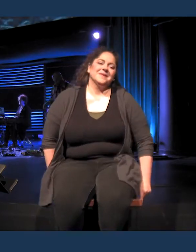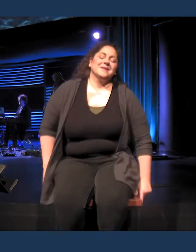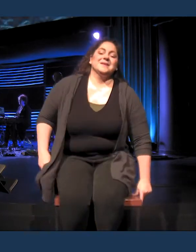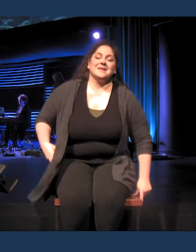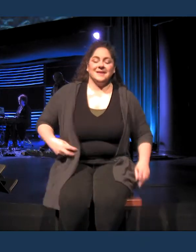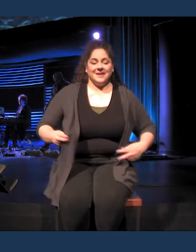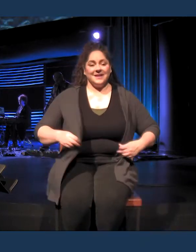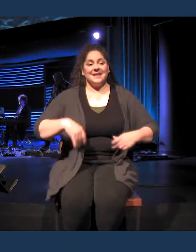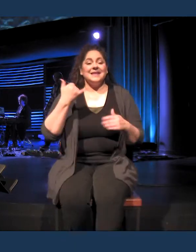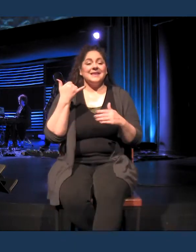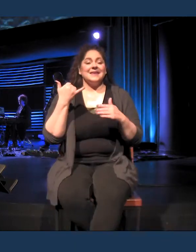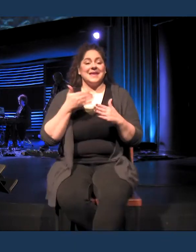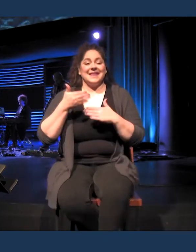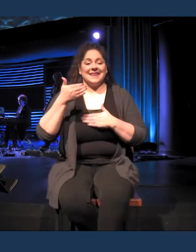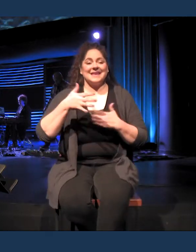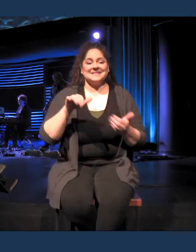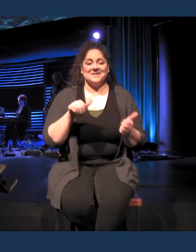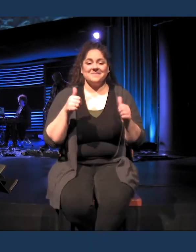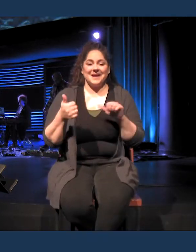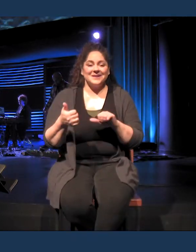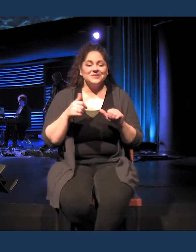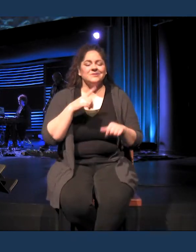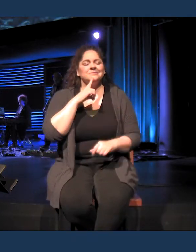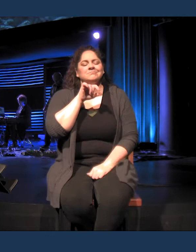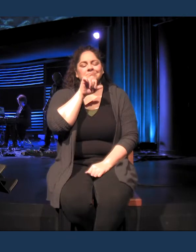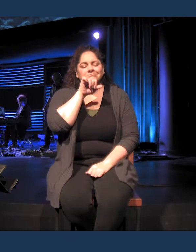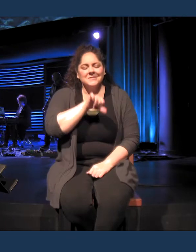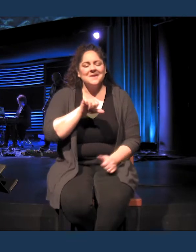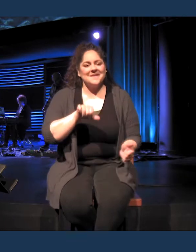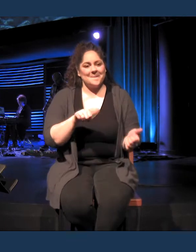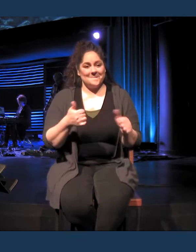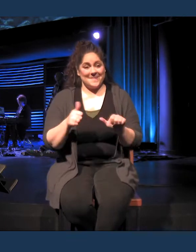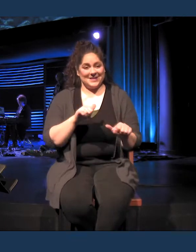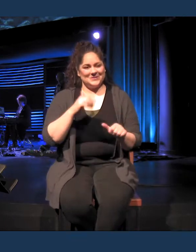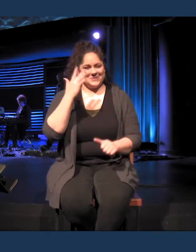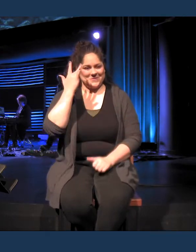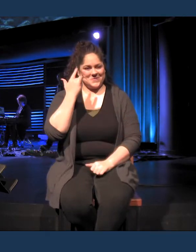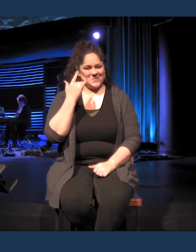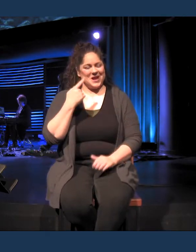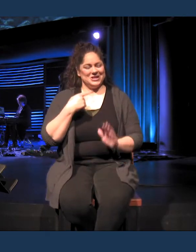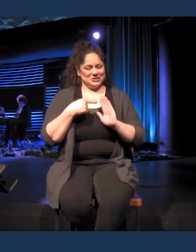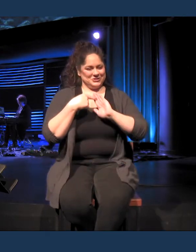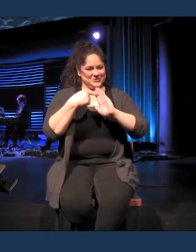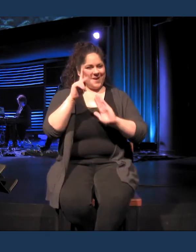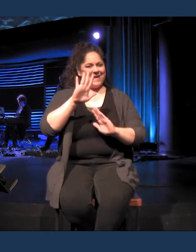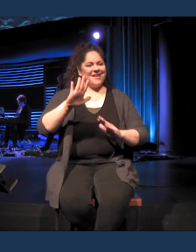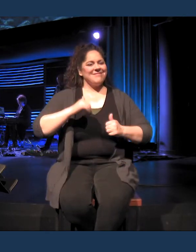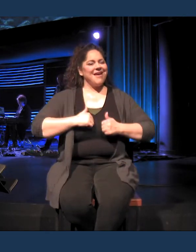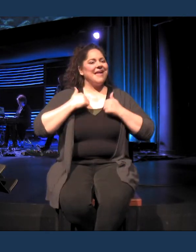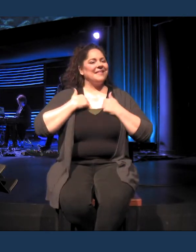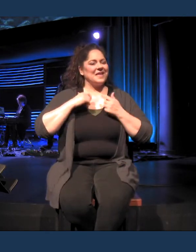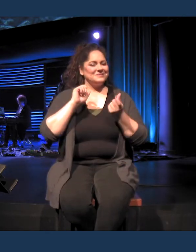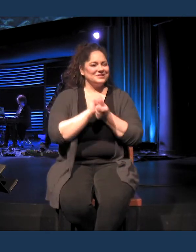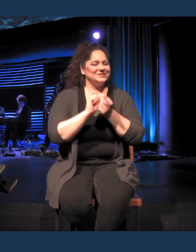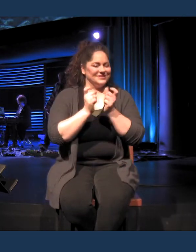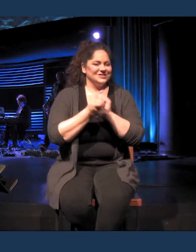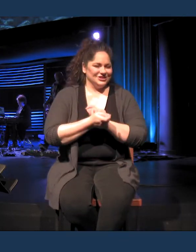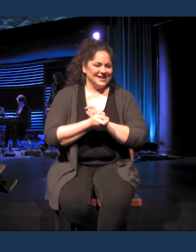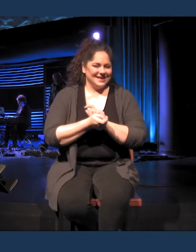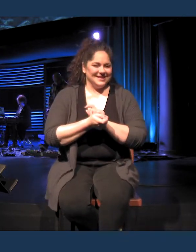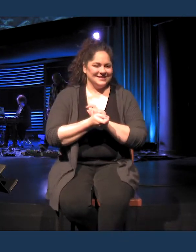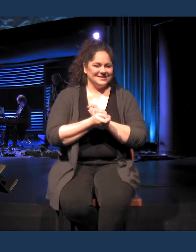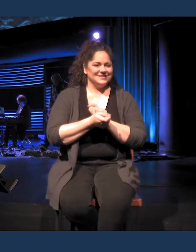morning. We love baptisms because it's the expression of life change. So it's